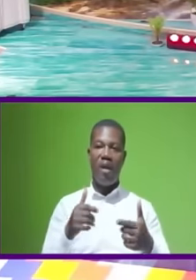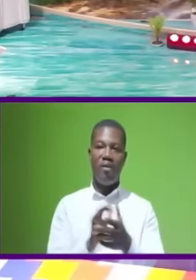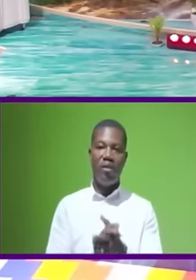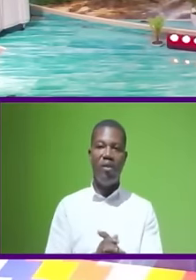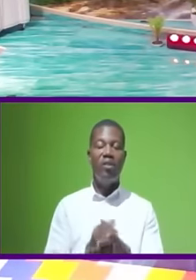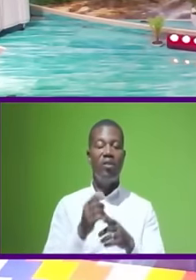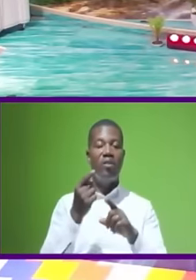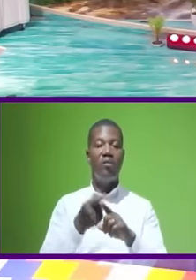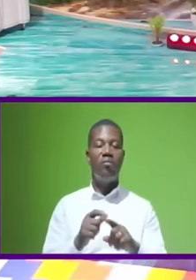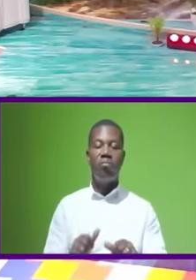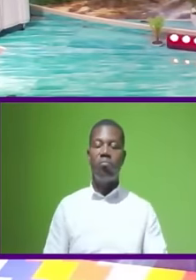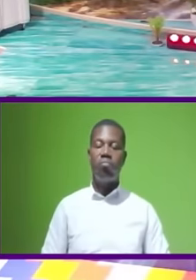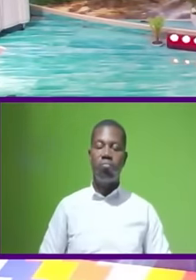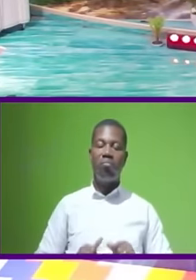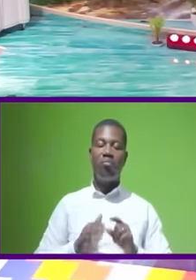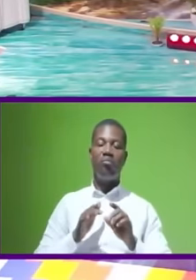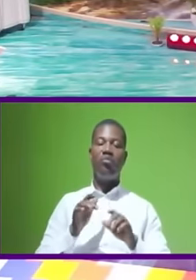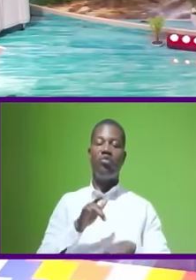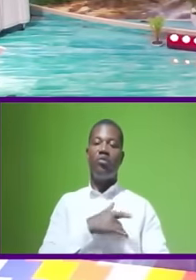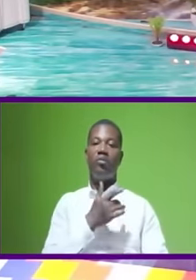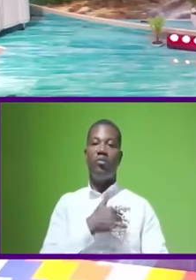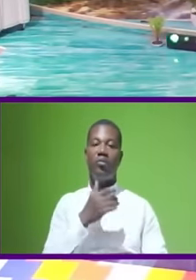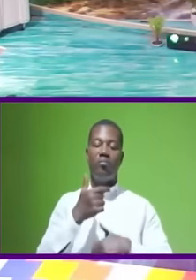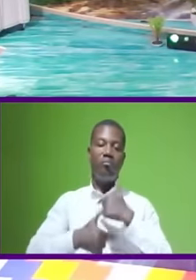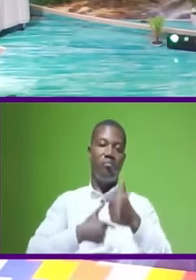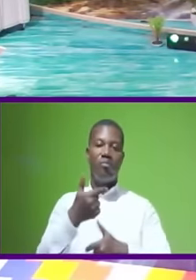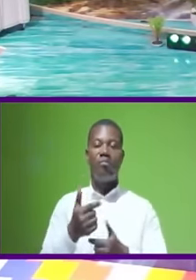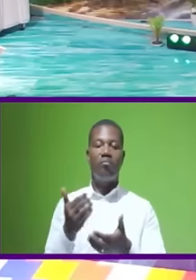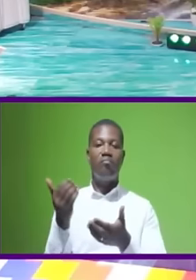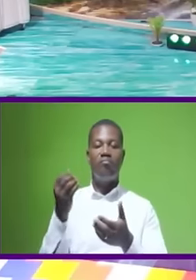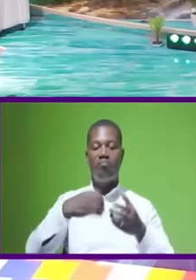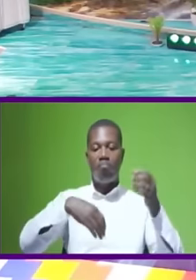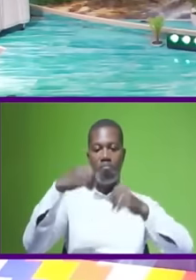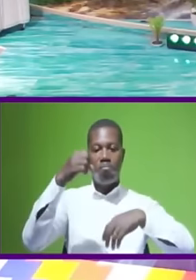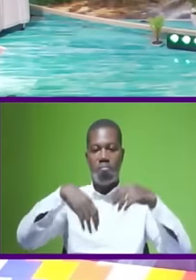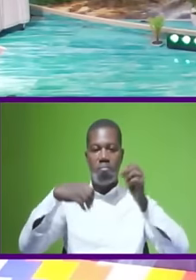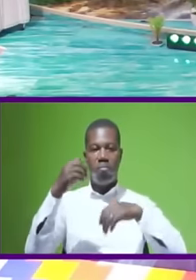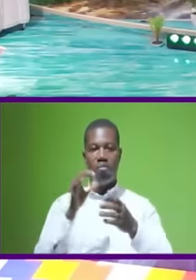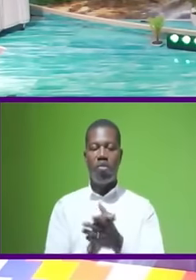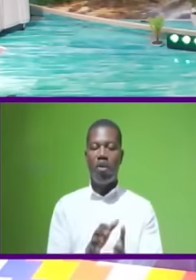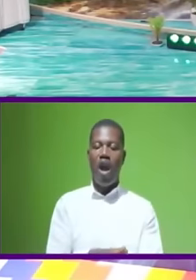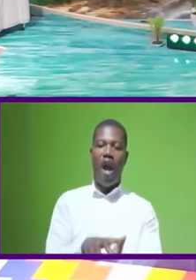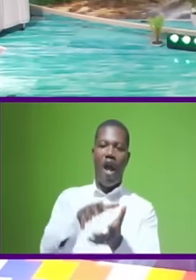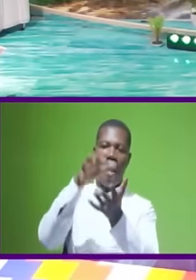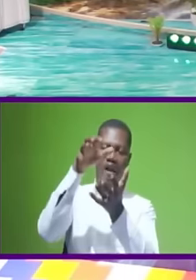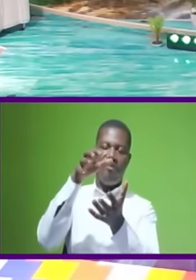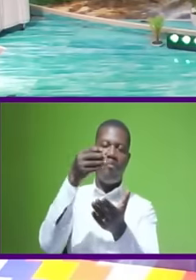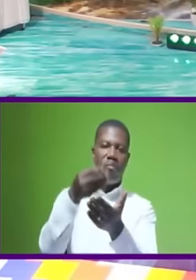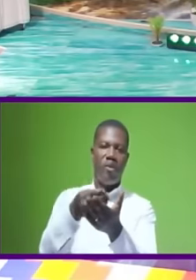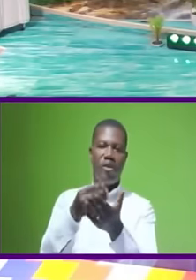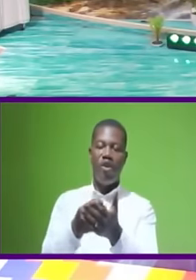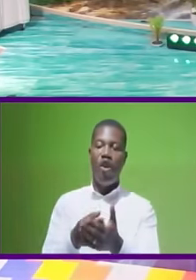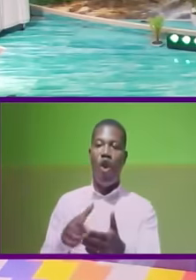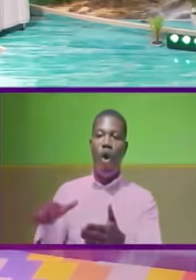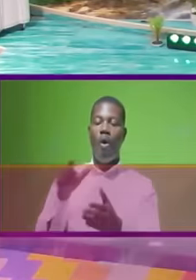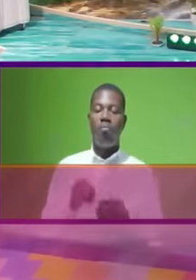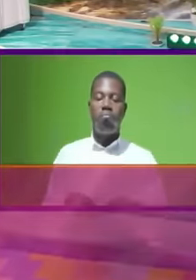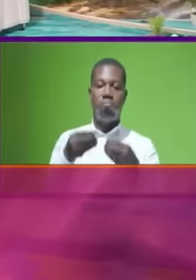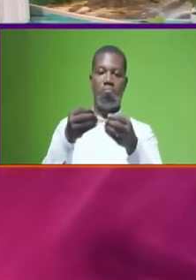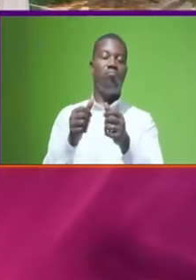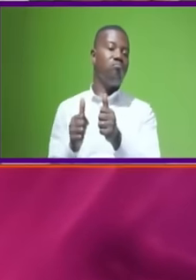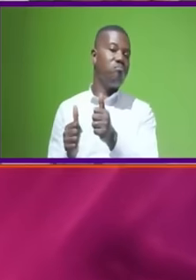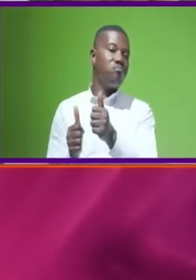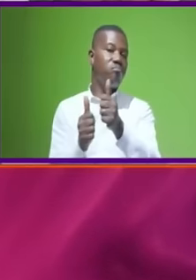wongfri wongwa adumumu, and I contribute to sikap, chichiri de, wongde ningin abre shiyamfu.